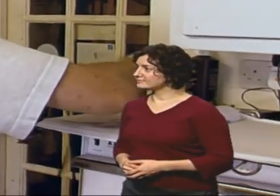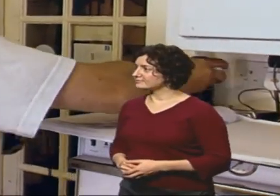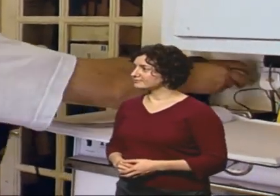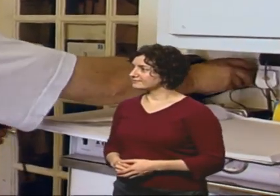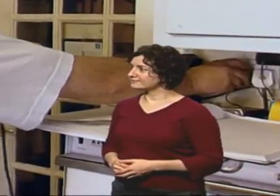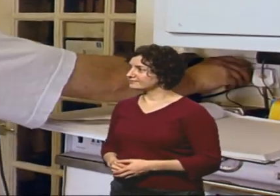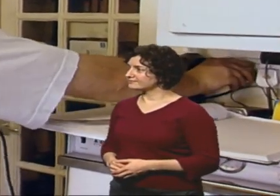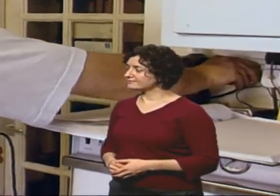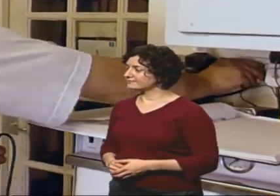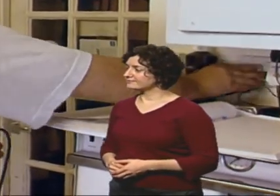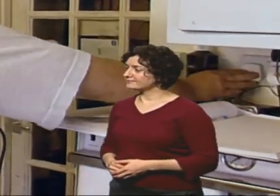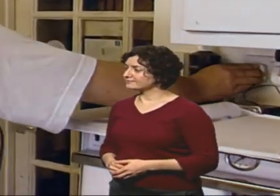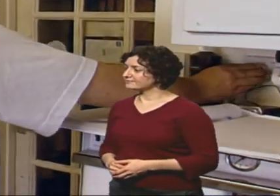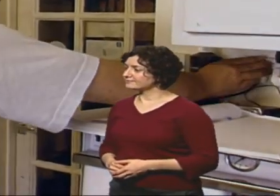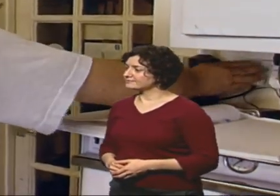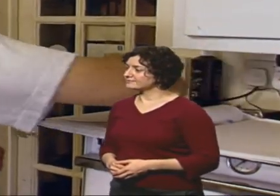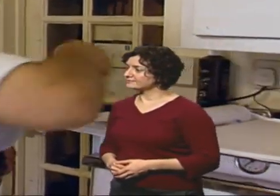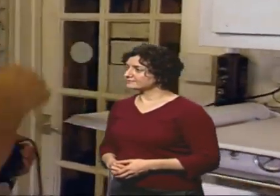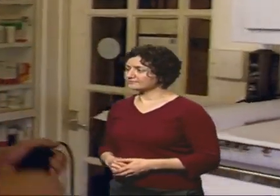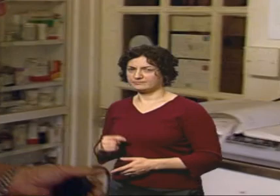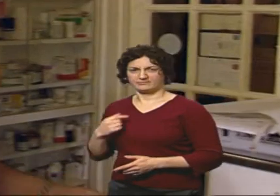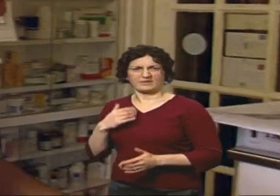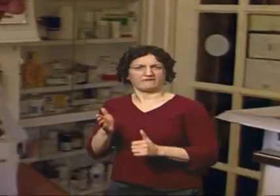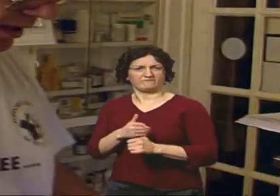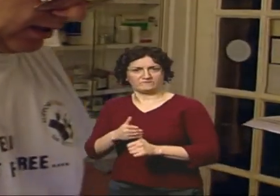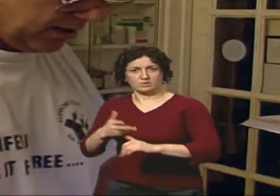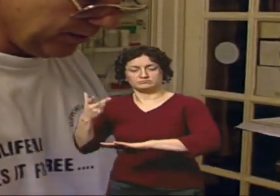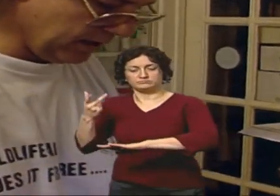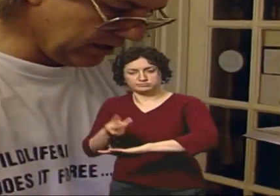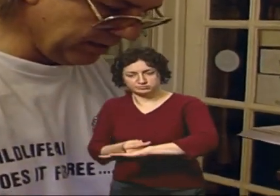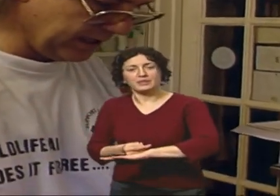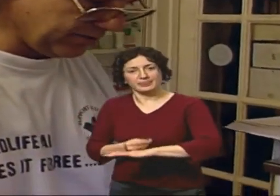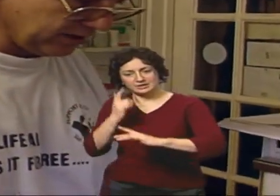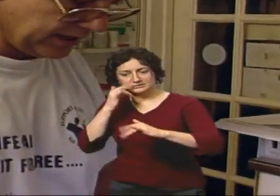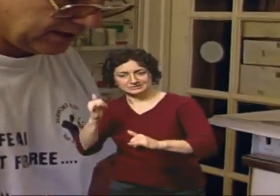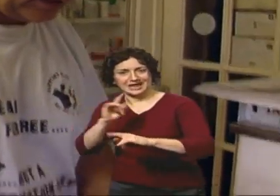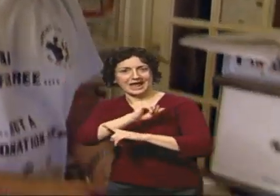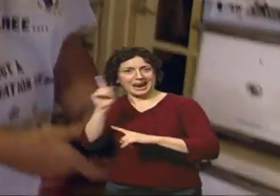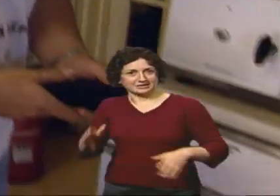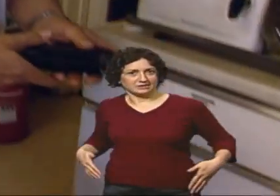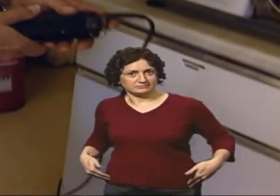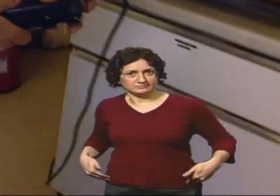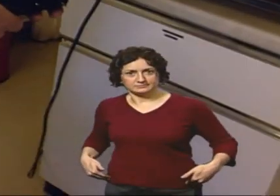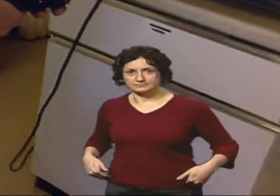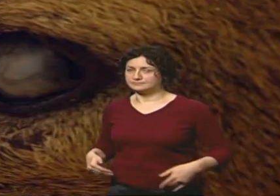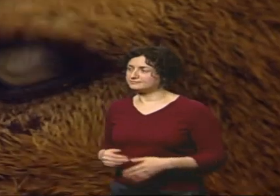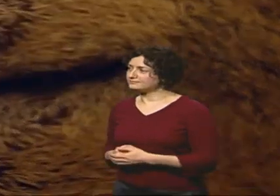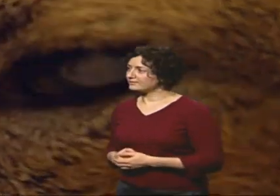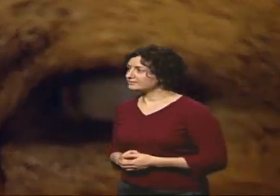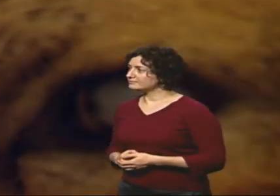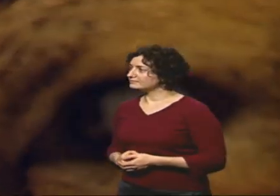into him, get some decks into him, and then we can work on the pelvis a bit later on if he gets that far, if he makes it that